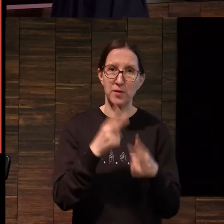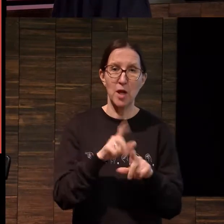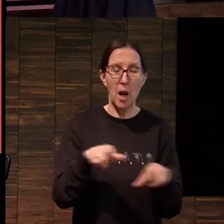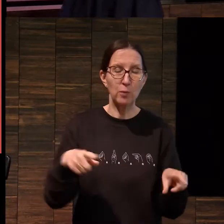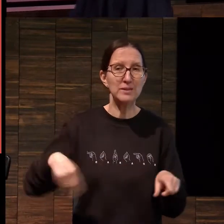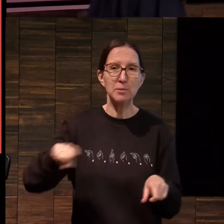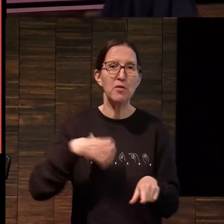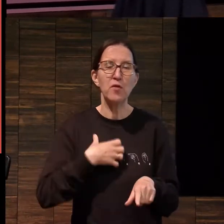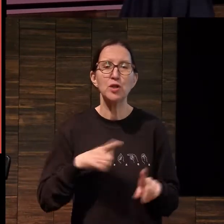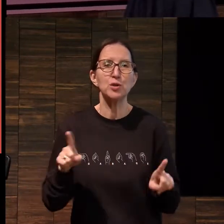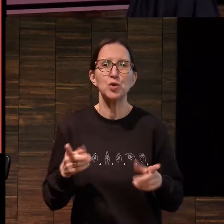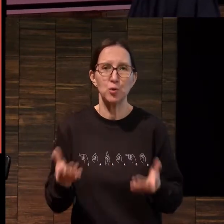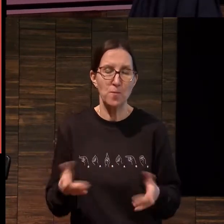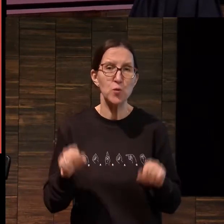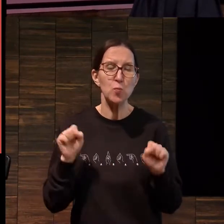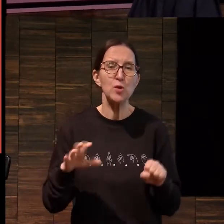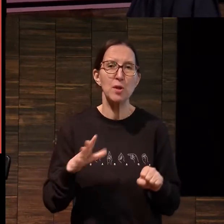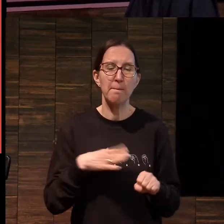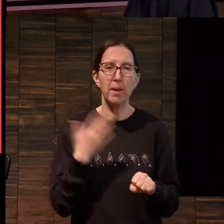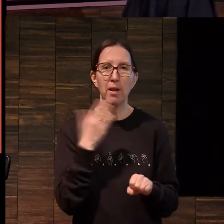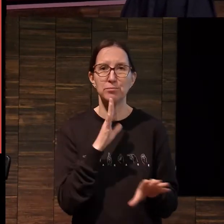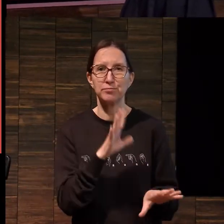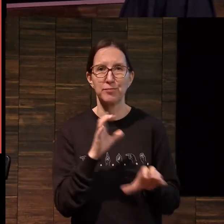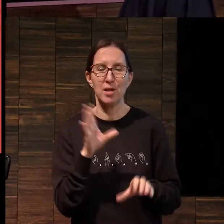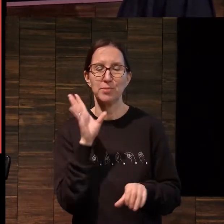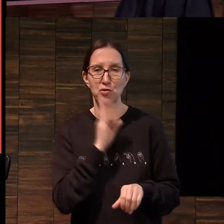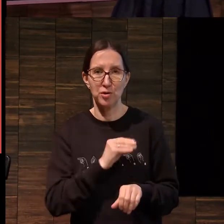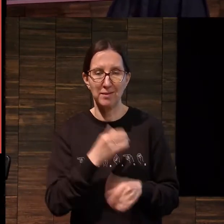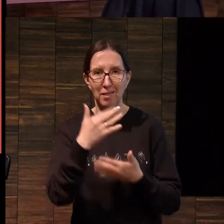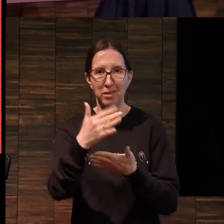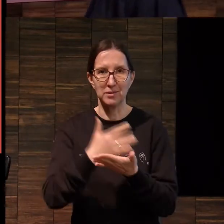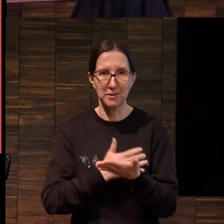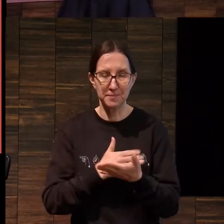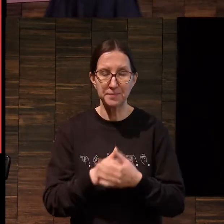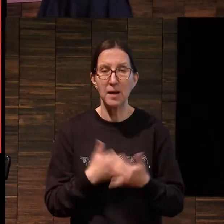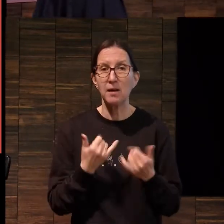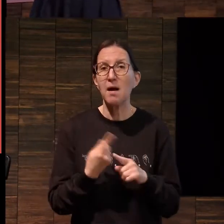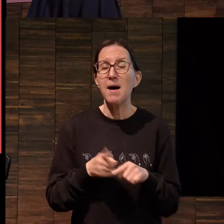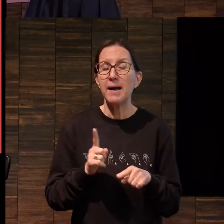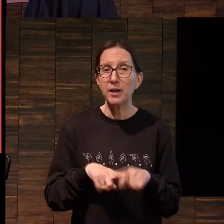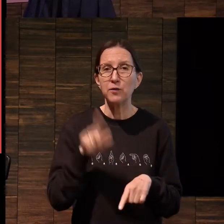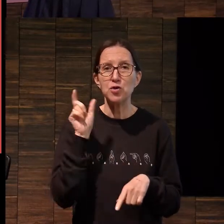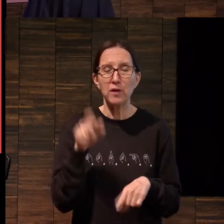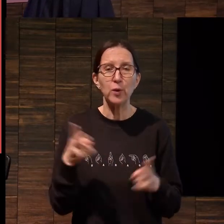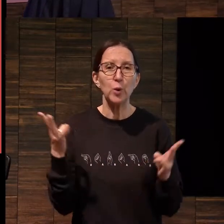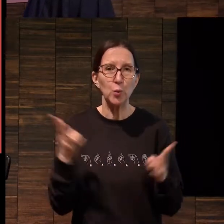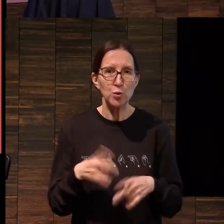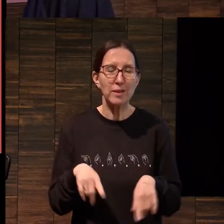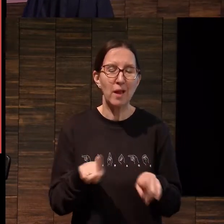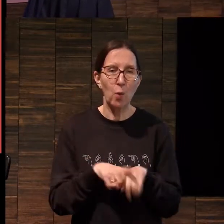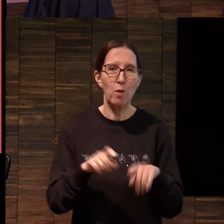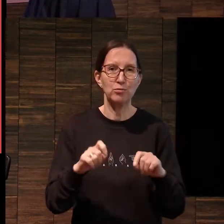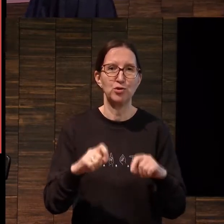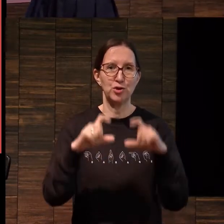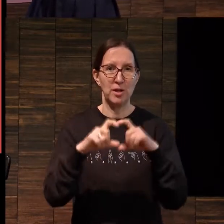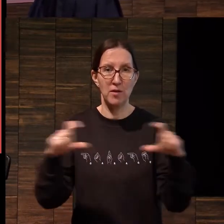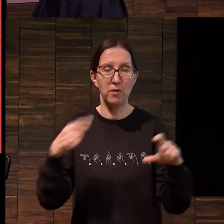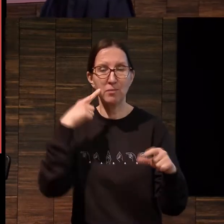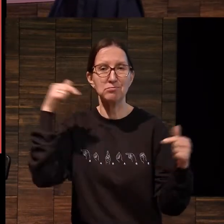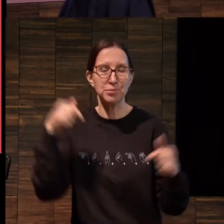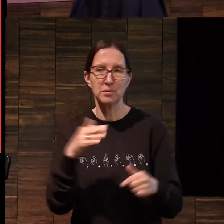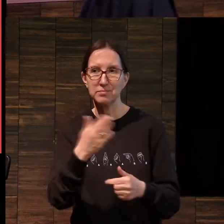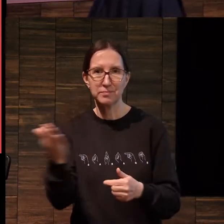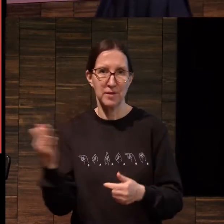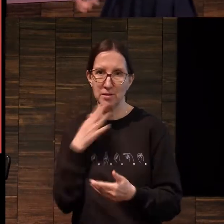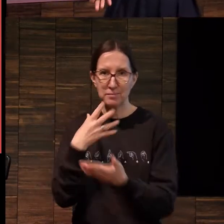with disability, people who are partially sighted, have to have this text